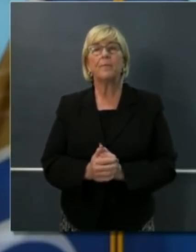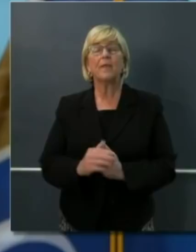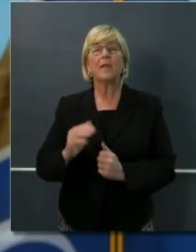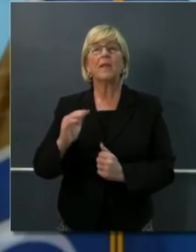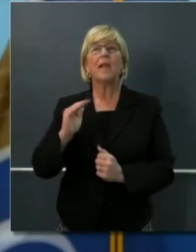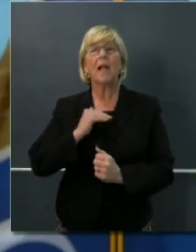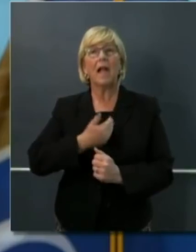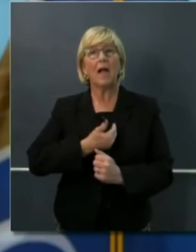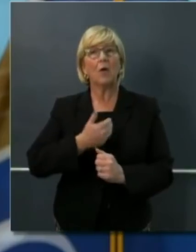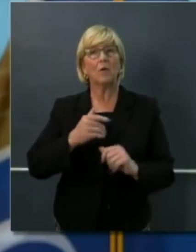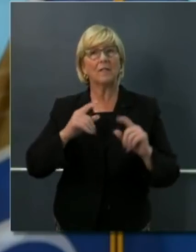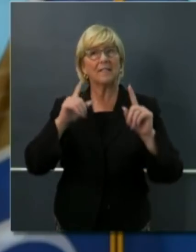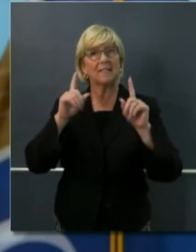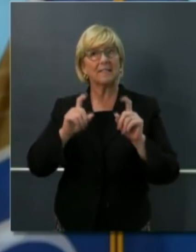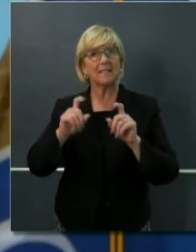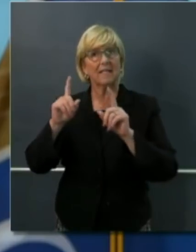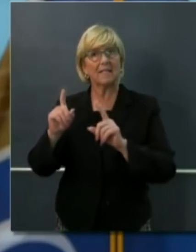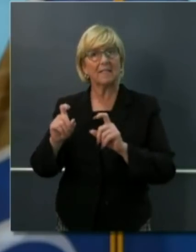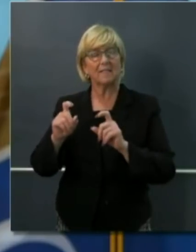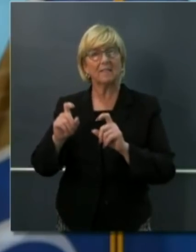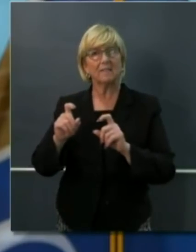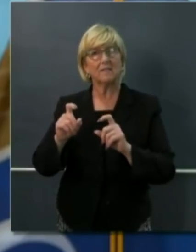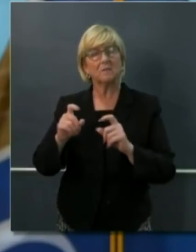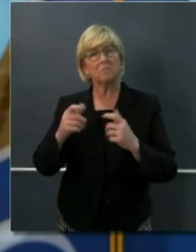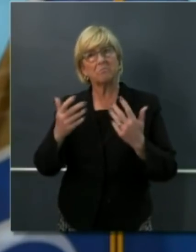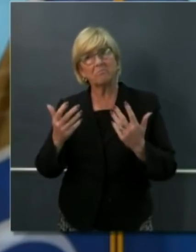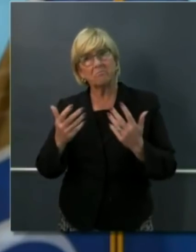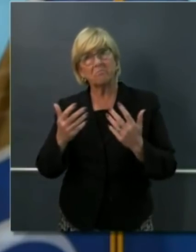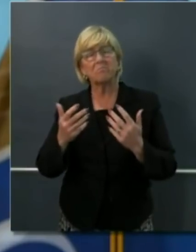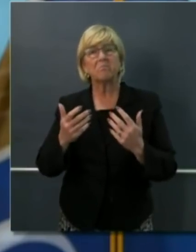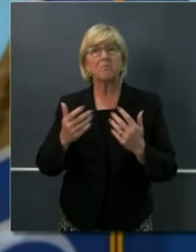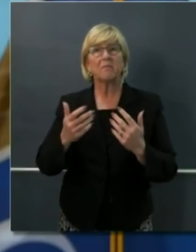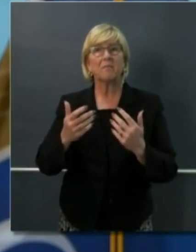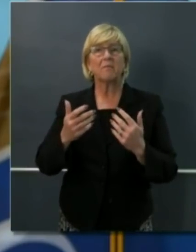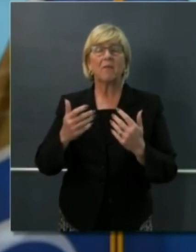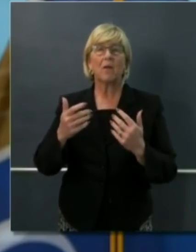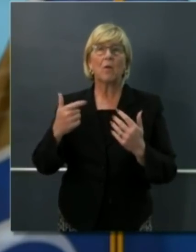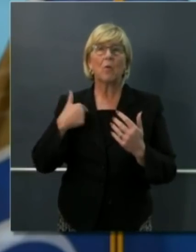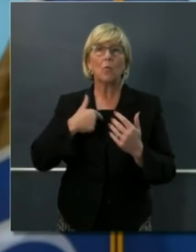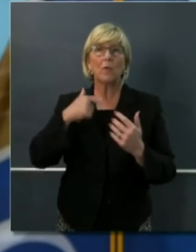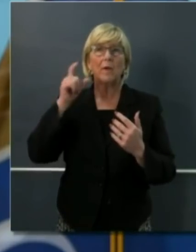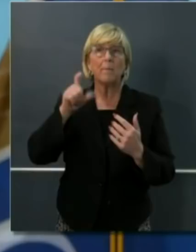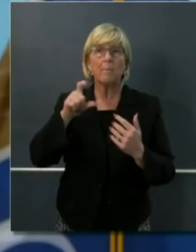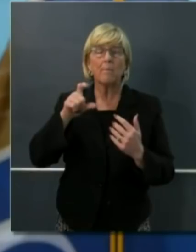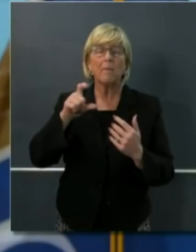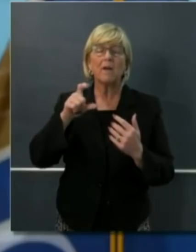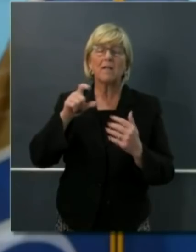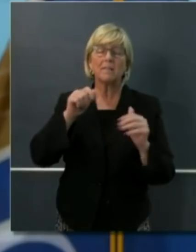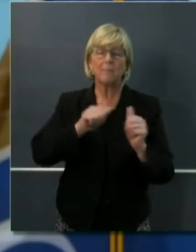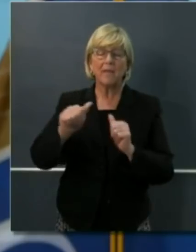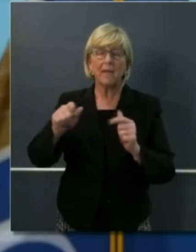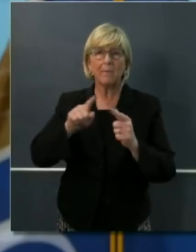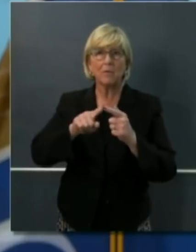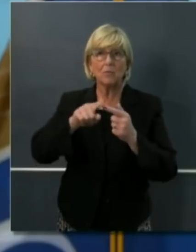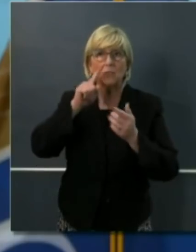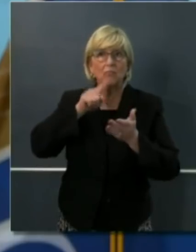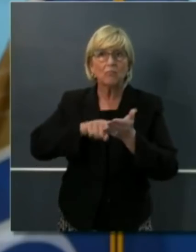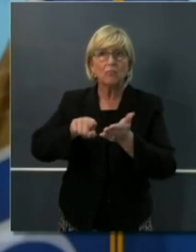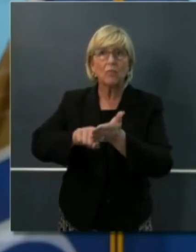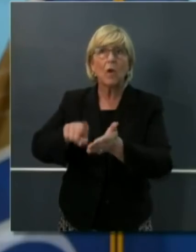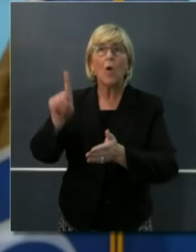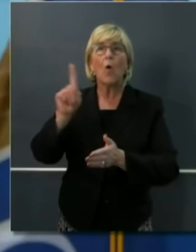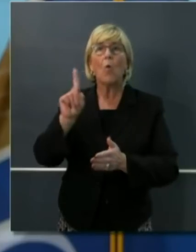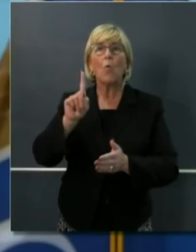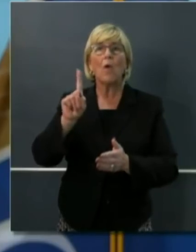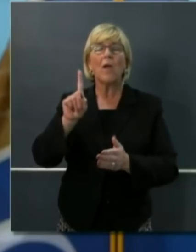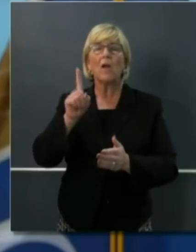terms of testing doesn't mean much unless you can begin protocols to track and trace. We in the